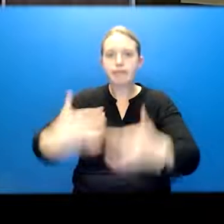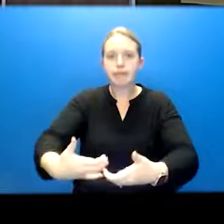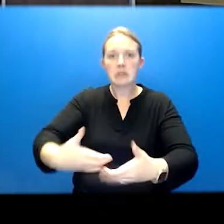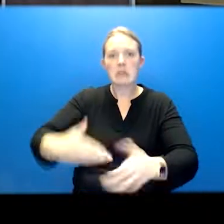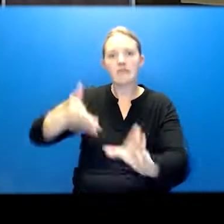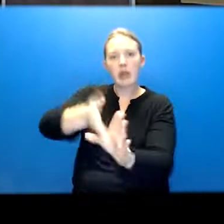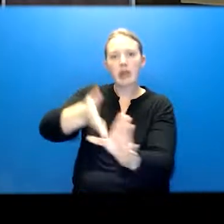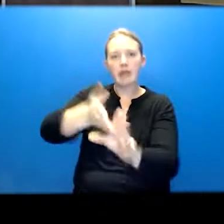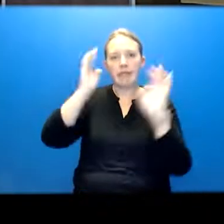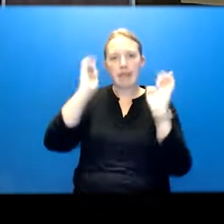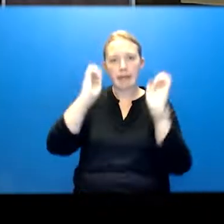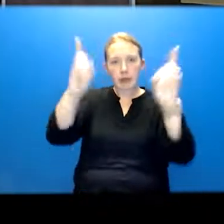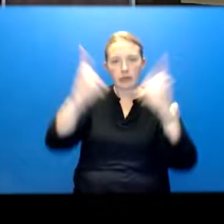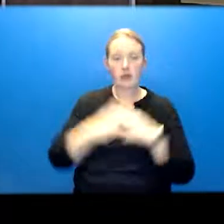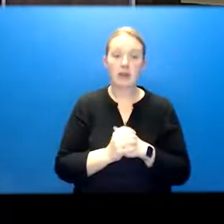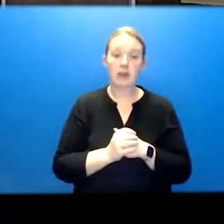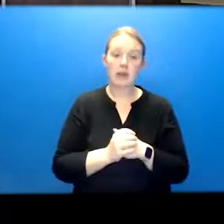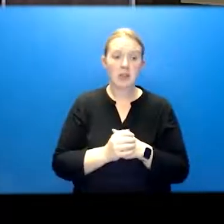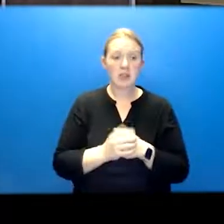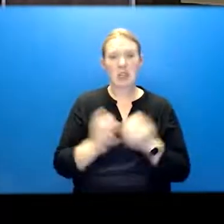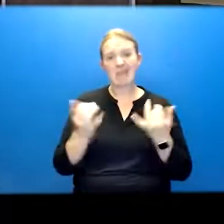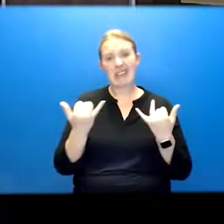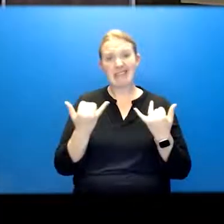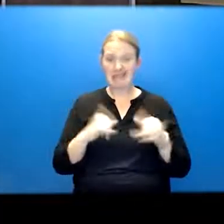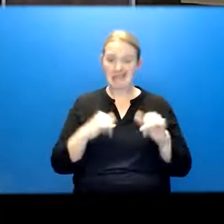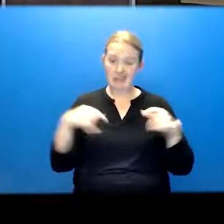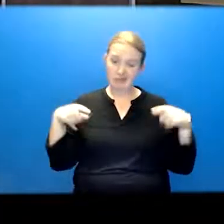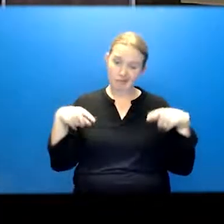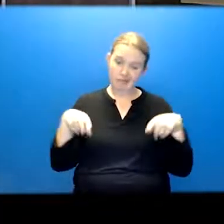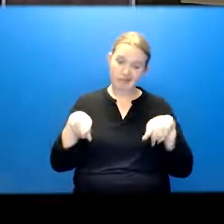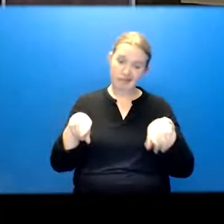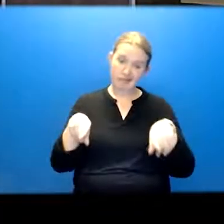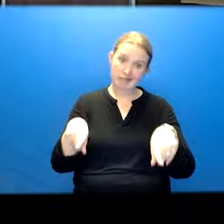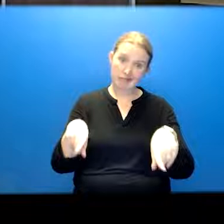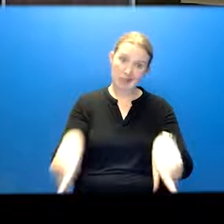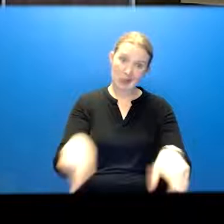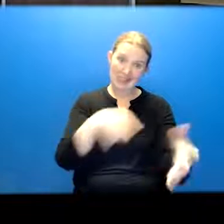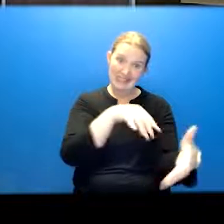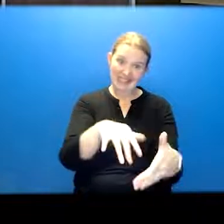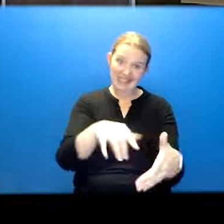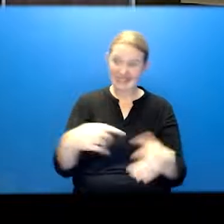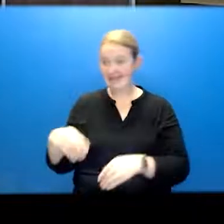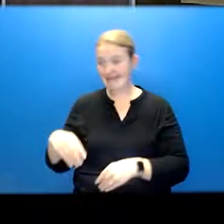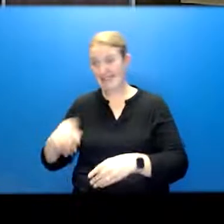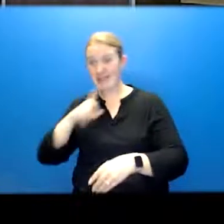rates are still along par with what we found in the research study.